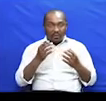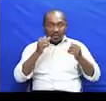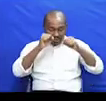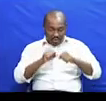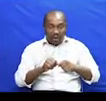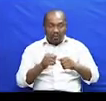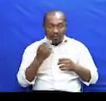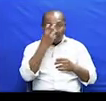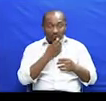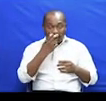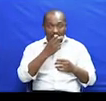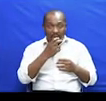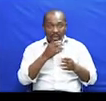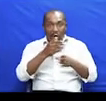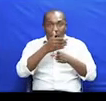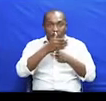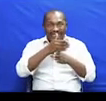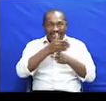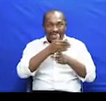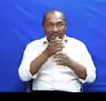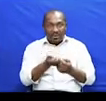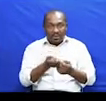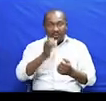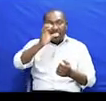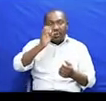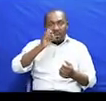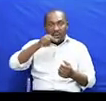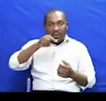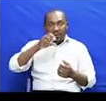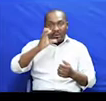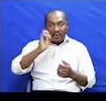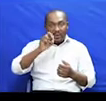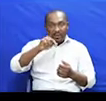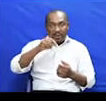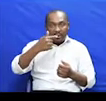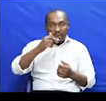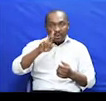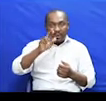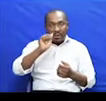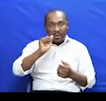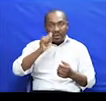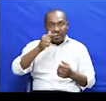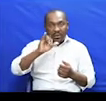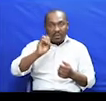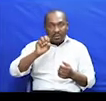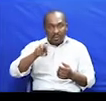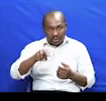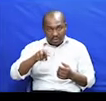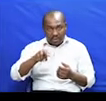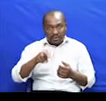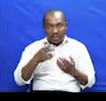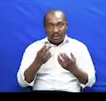carbonate. Therefore, concentration will be equal to mass given over